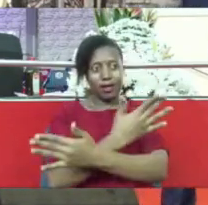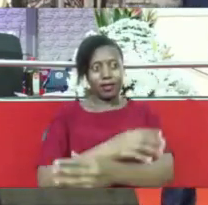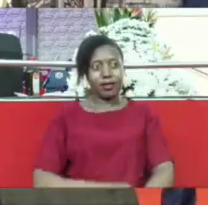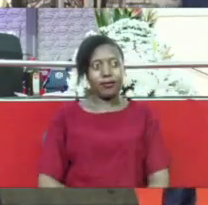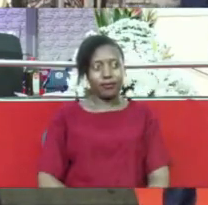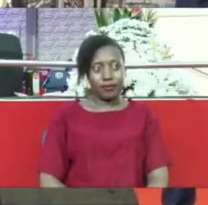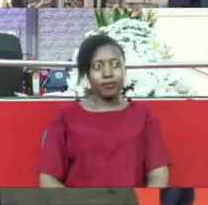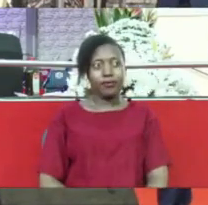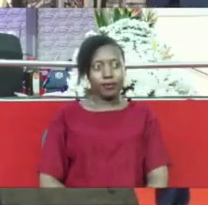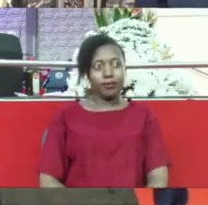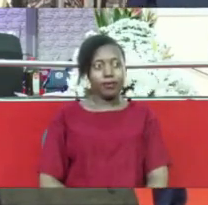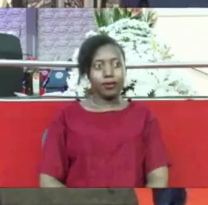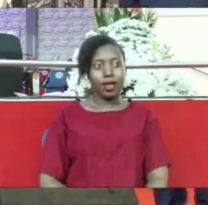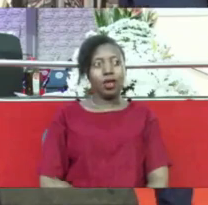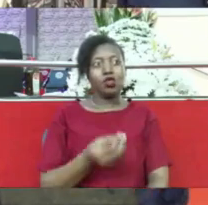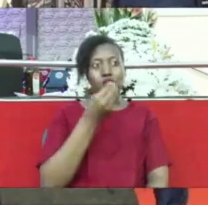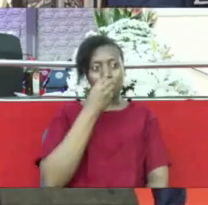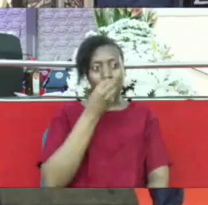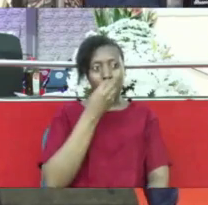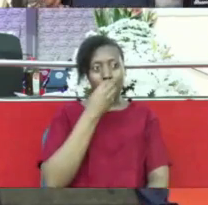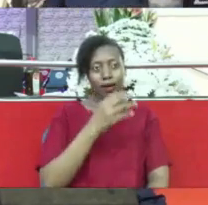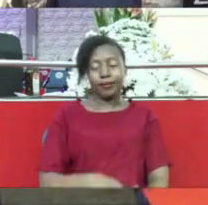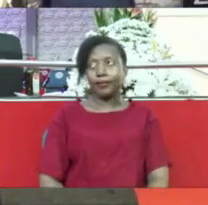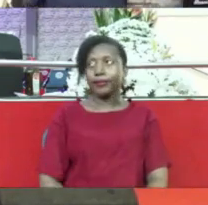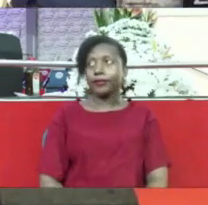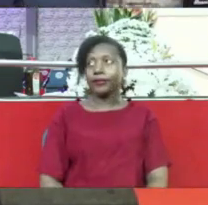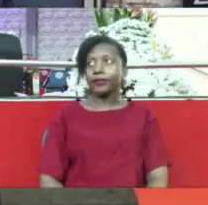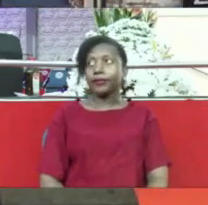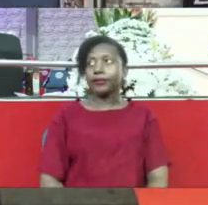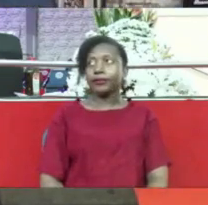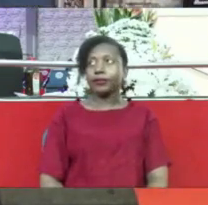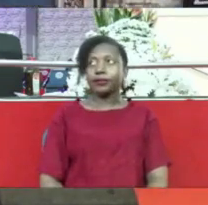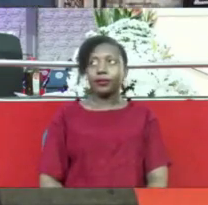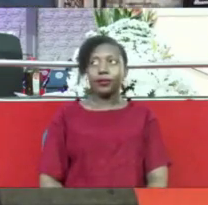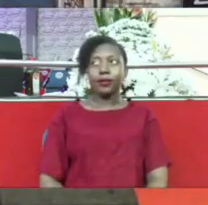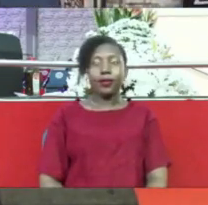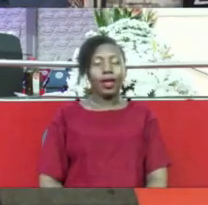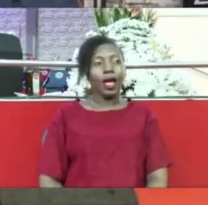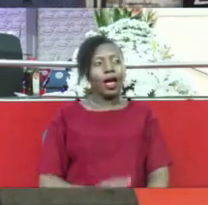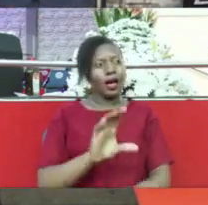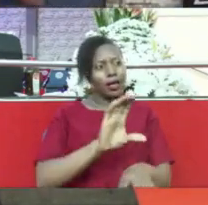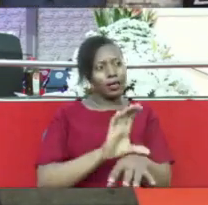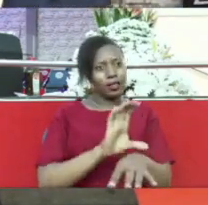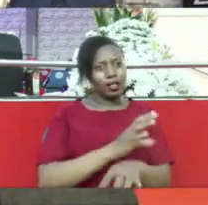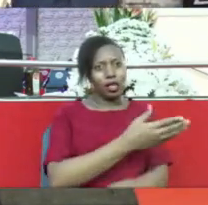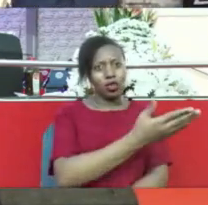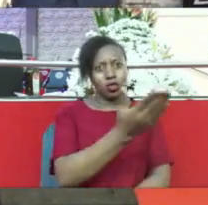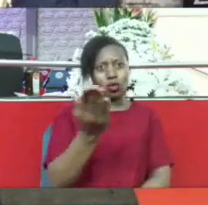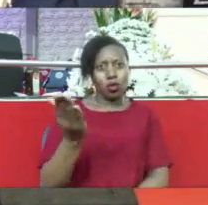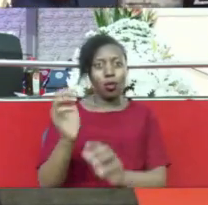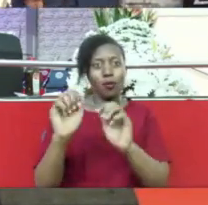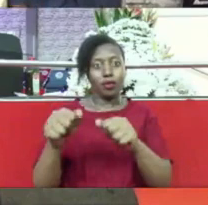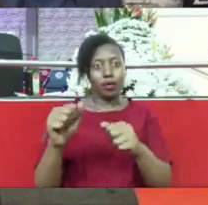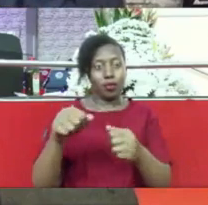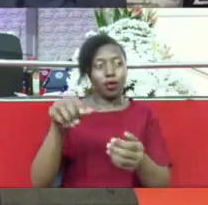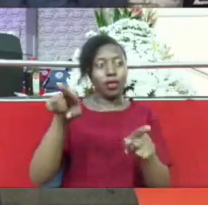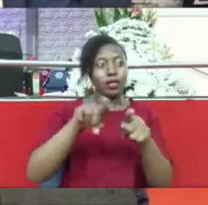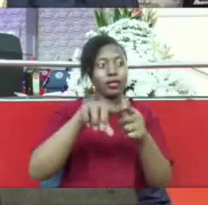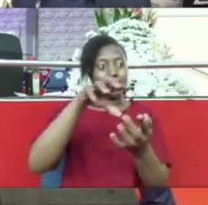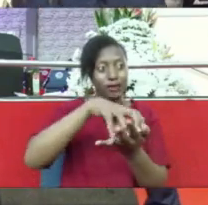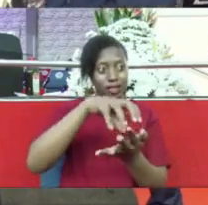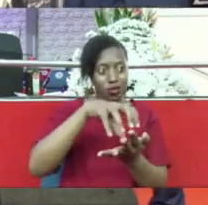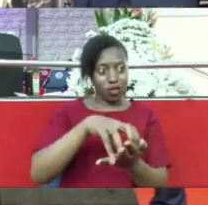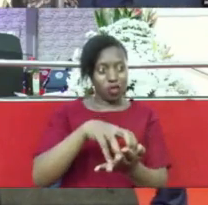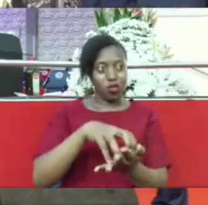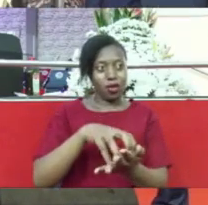ardhi usiku. In order to feed. Ili waweze kula. And church, you could be in that situation right now. Unaweza kuwa katika hali kama hiyo. That you do